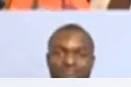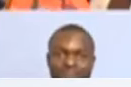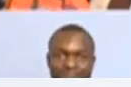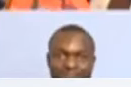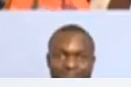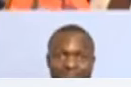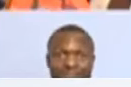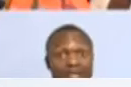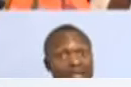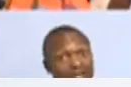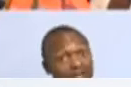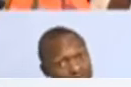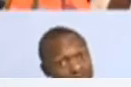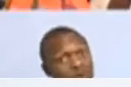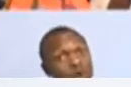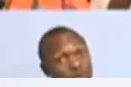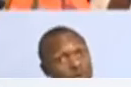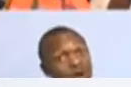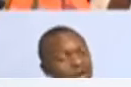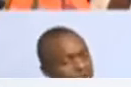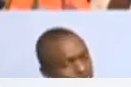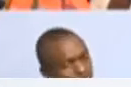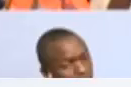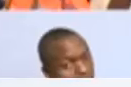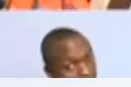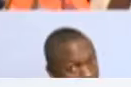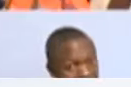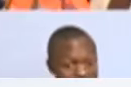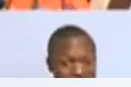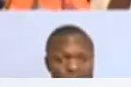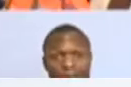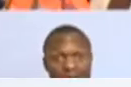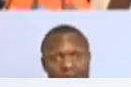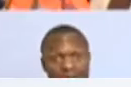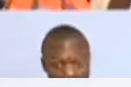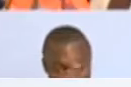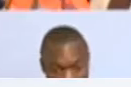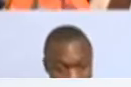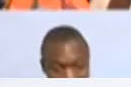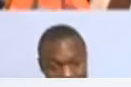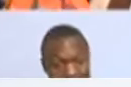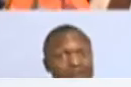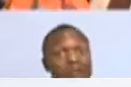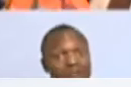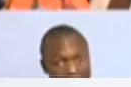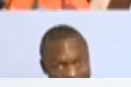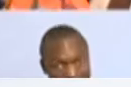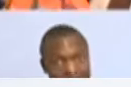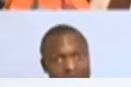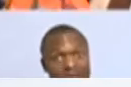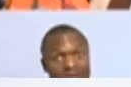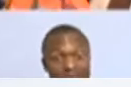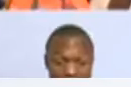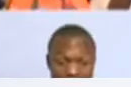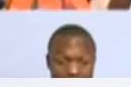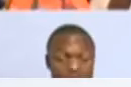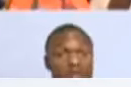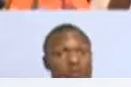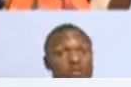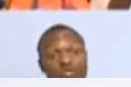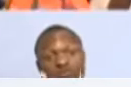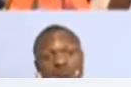And we would like to hear reports, feedback from members of parliament so that we can correct any that which is wrong out